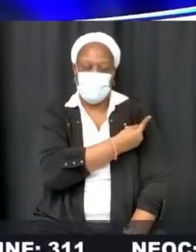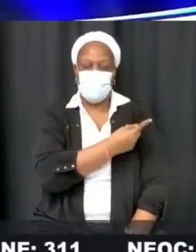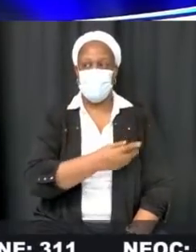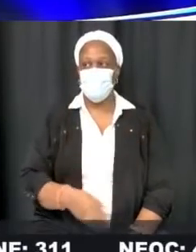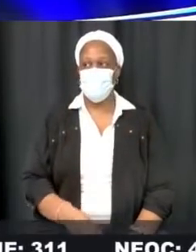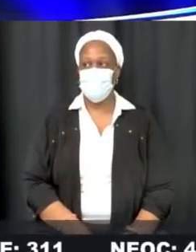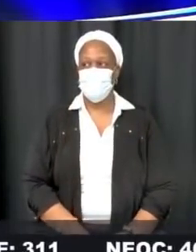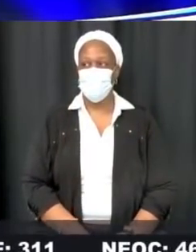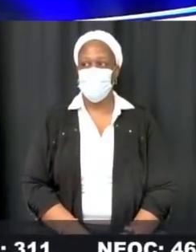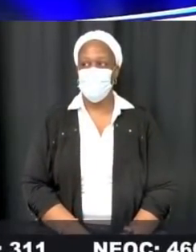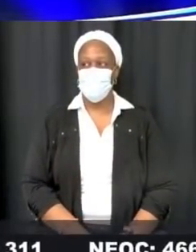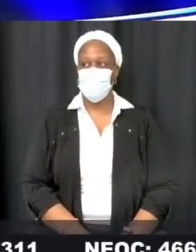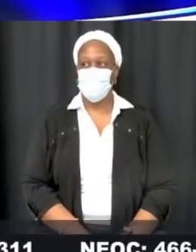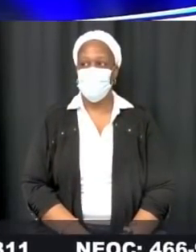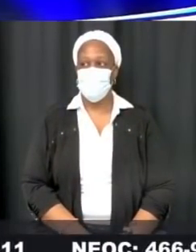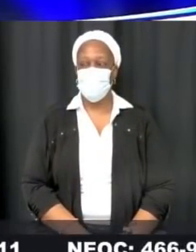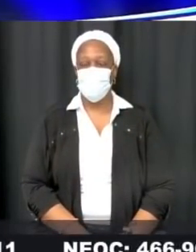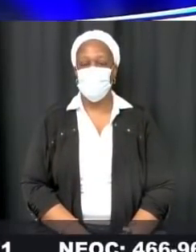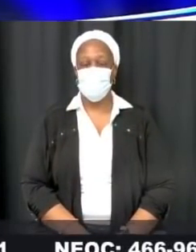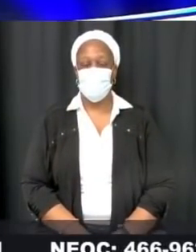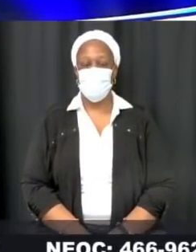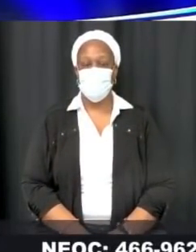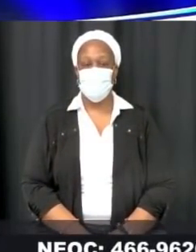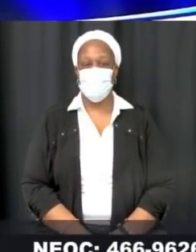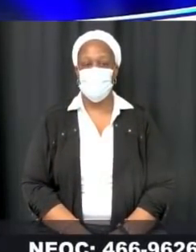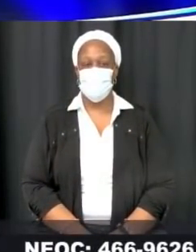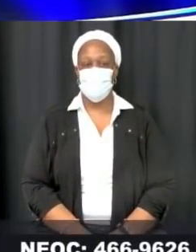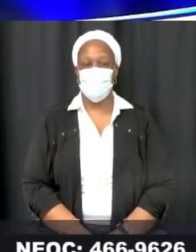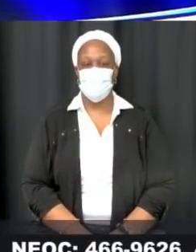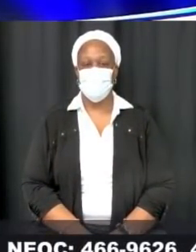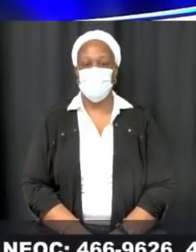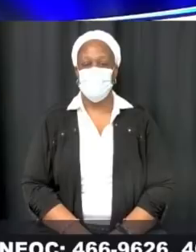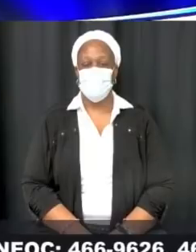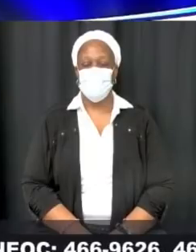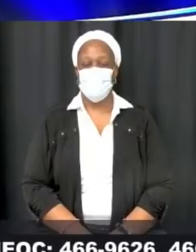just around, 69%.